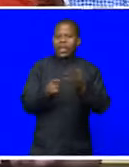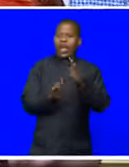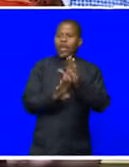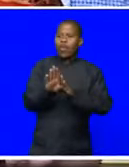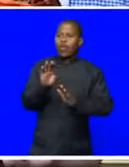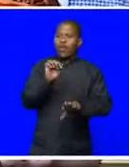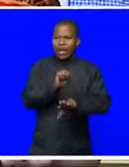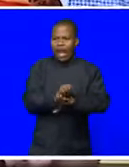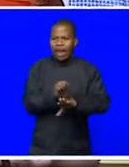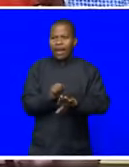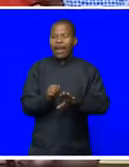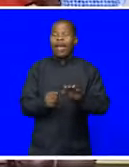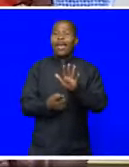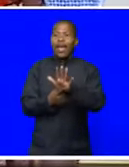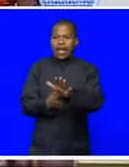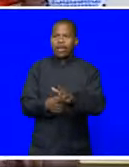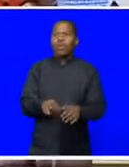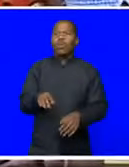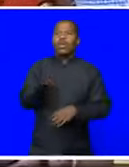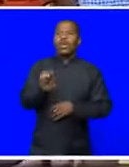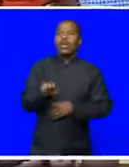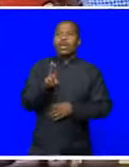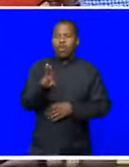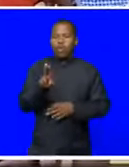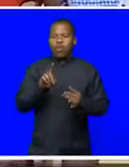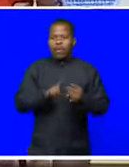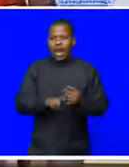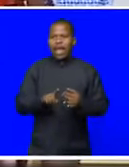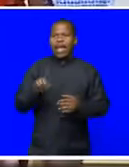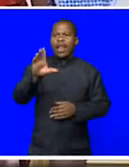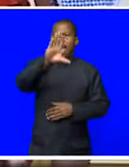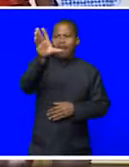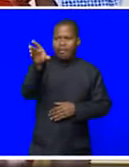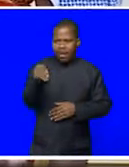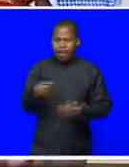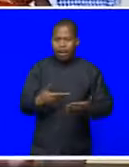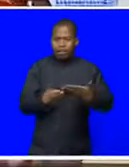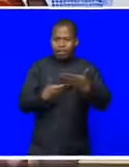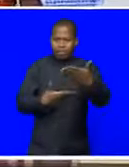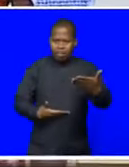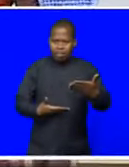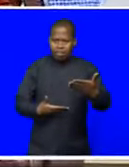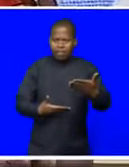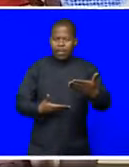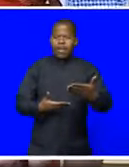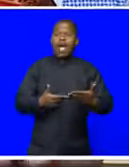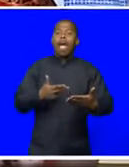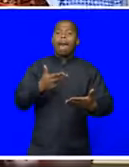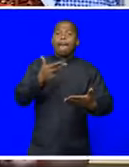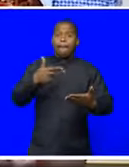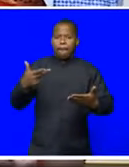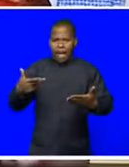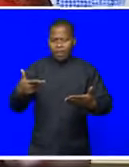Just recently, the EU and Africa have once again